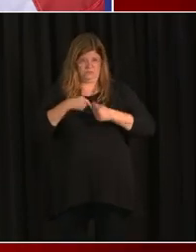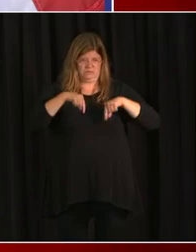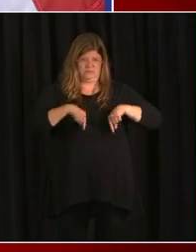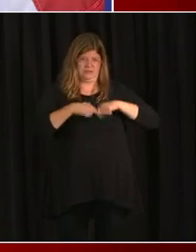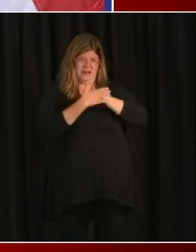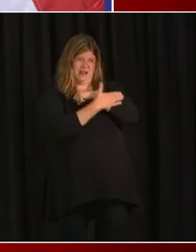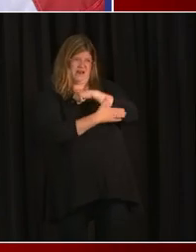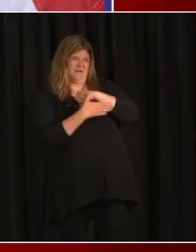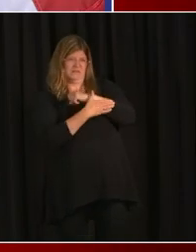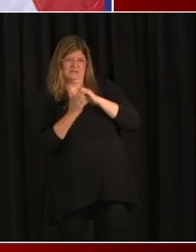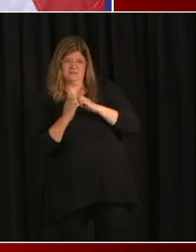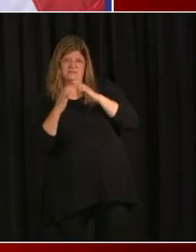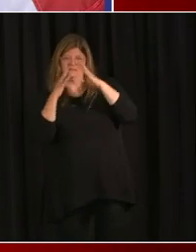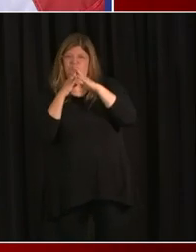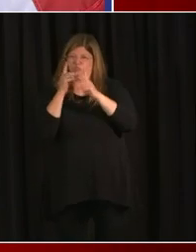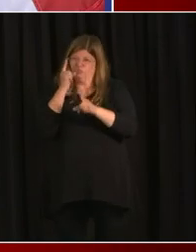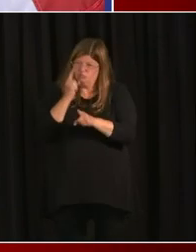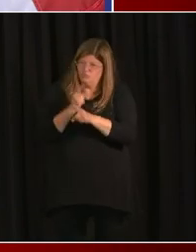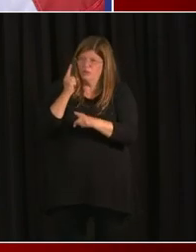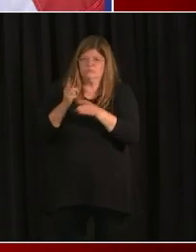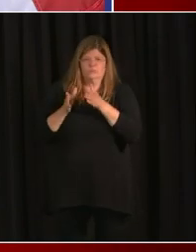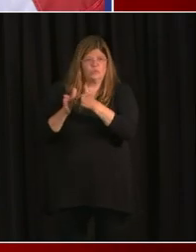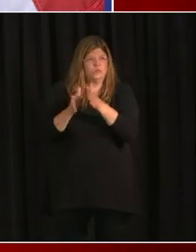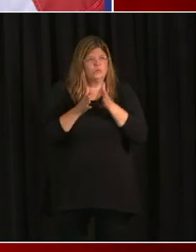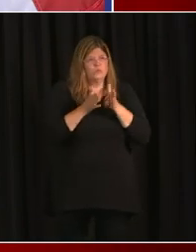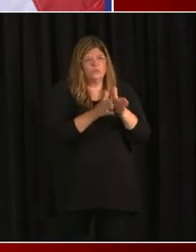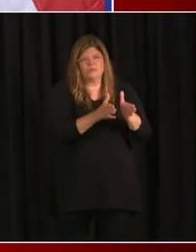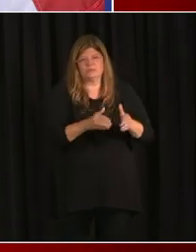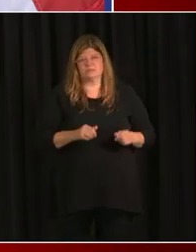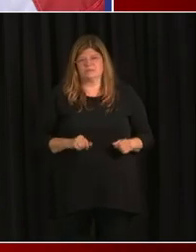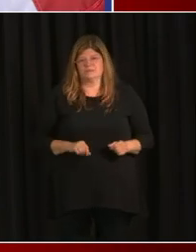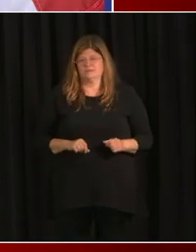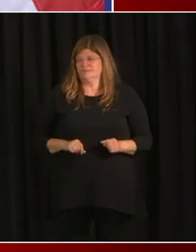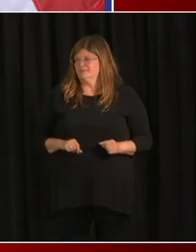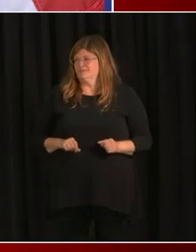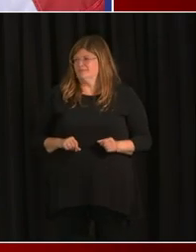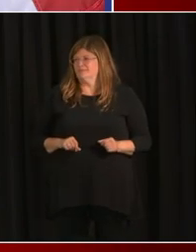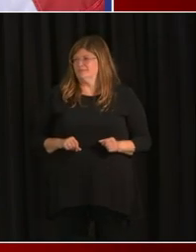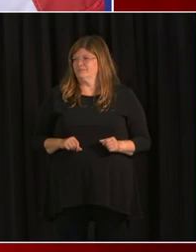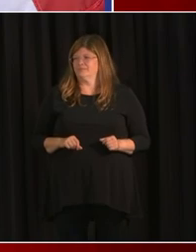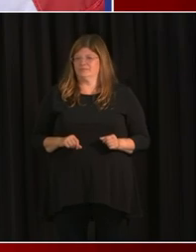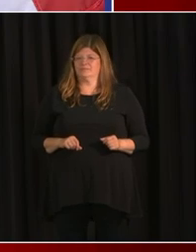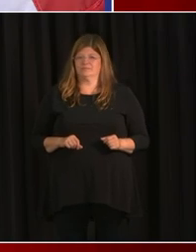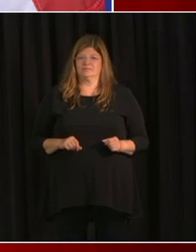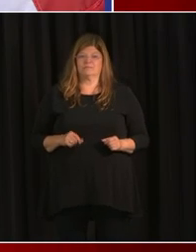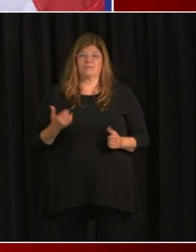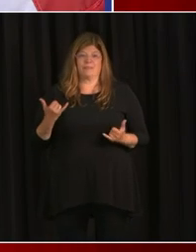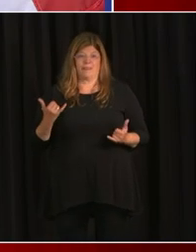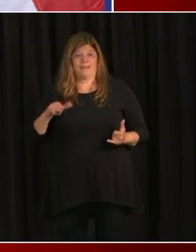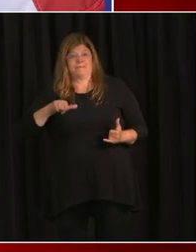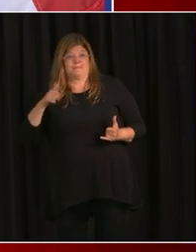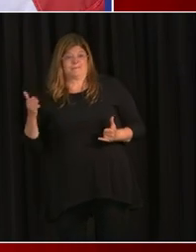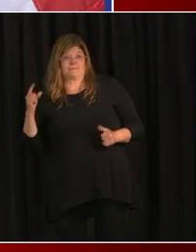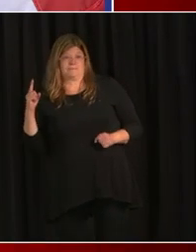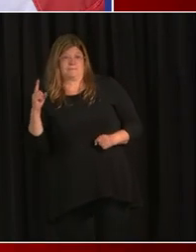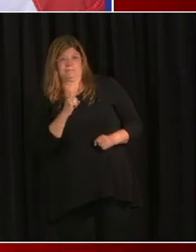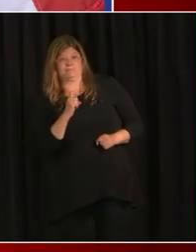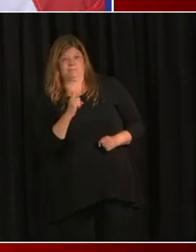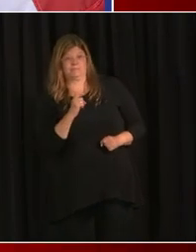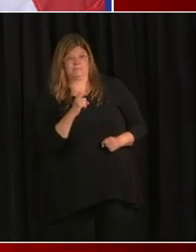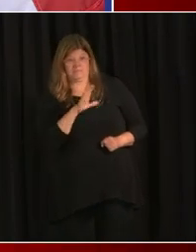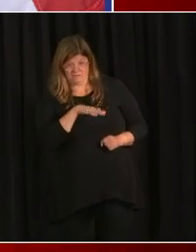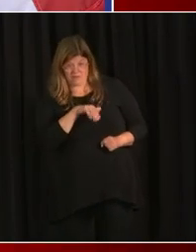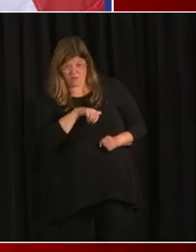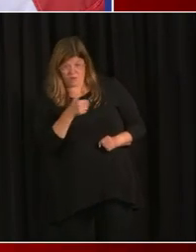track. Yes, ma'am. Yes, thank you. Is having the public testing sites closed today and